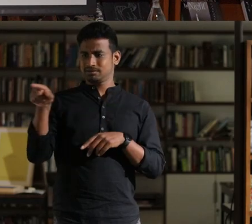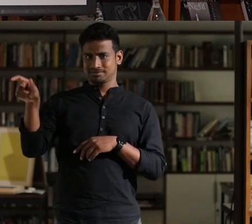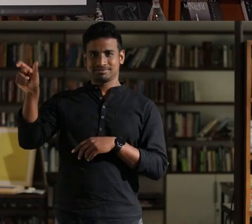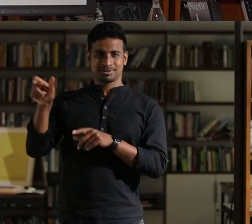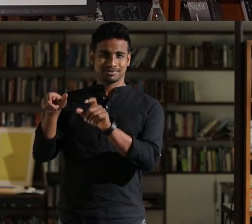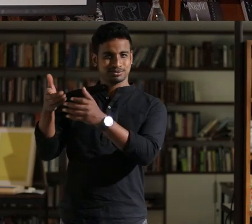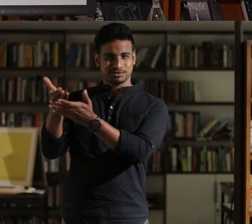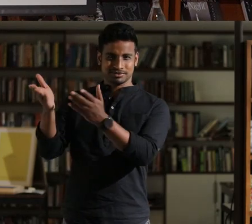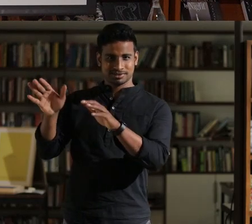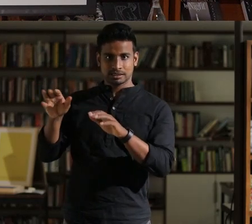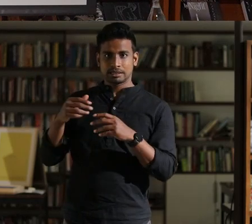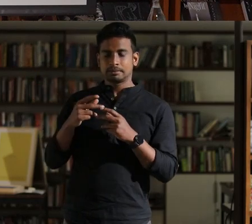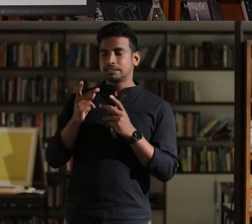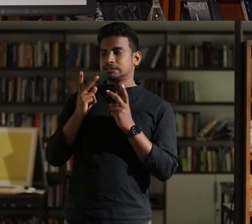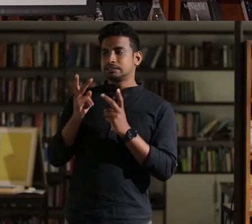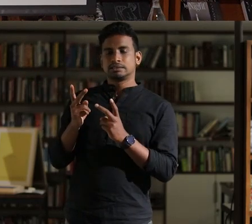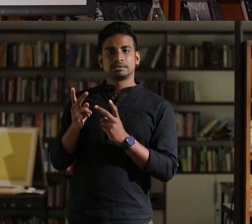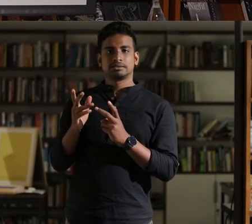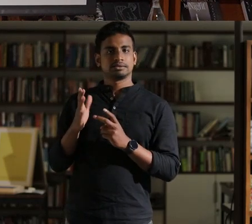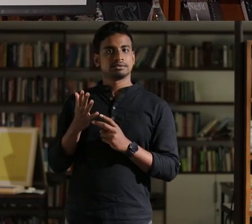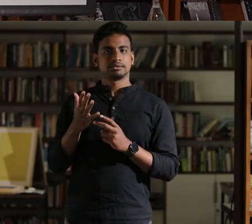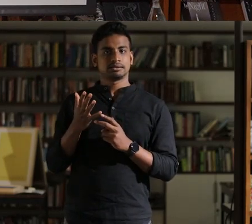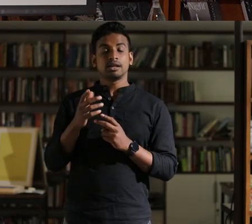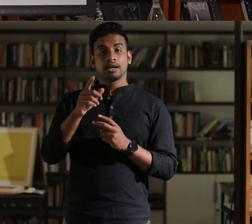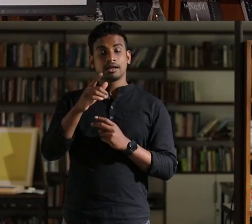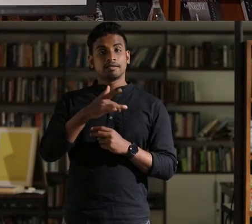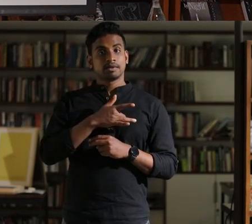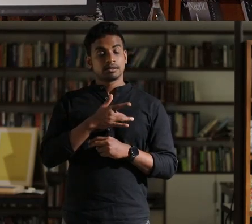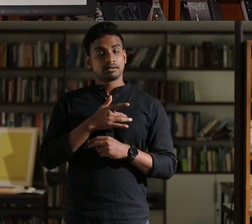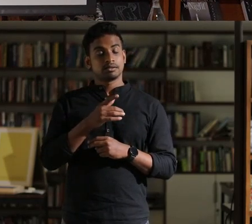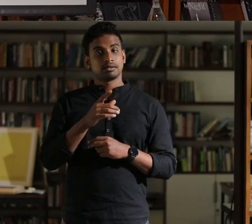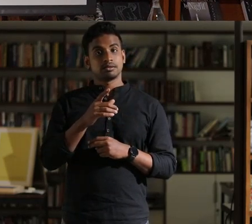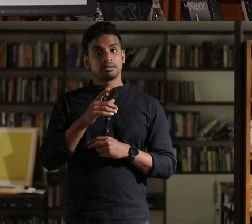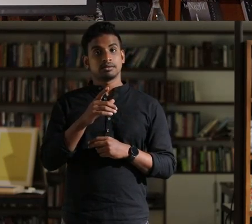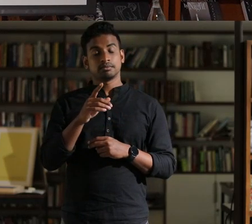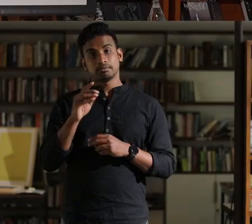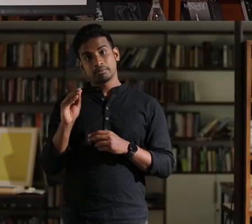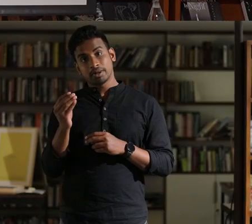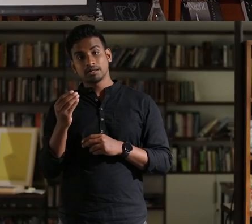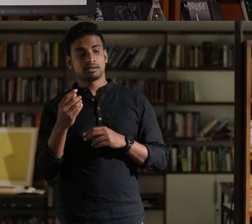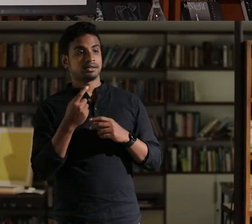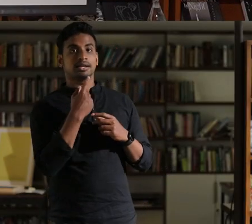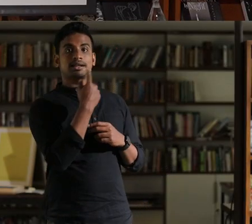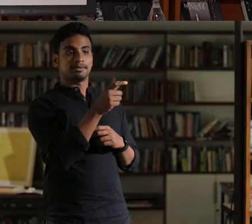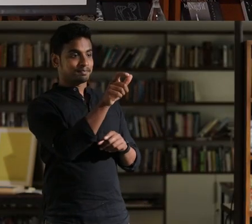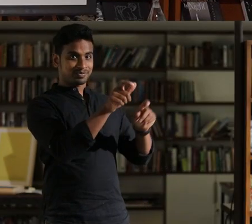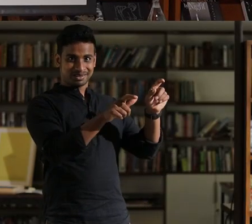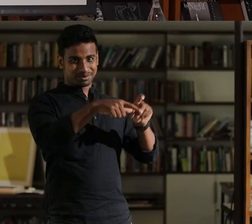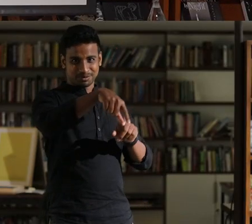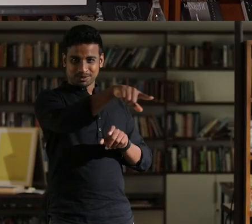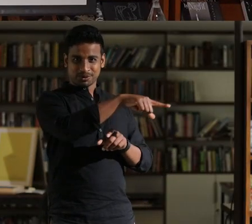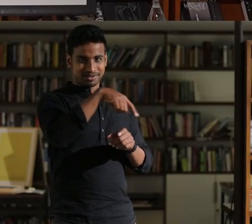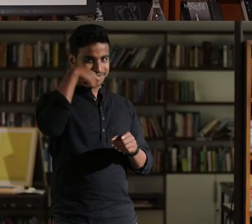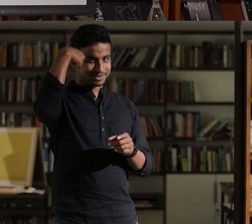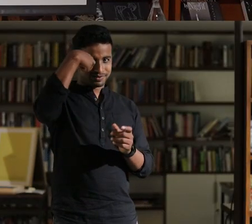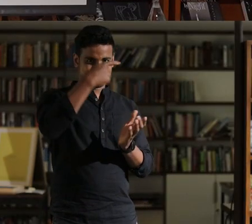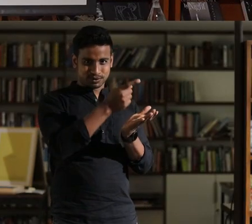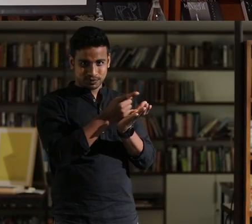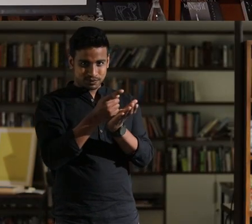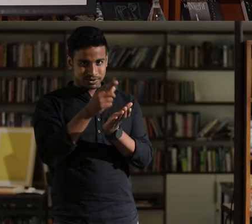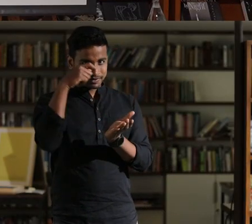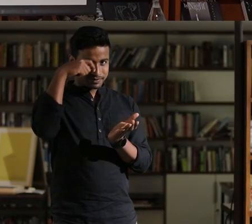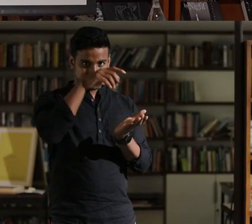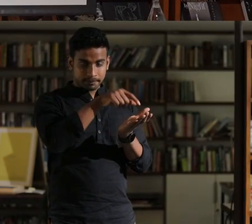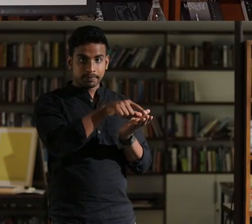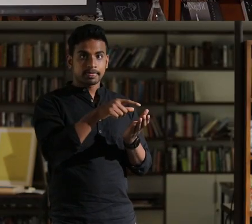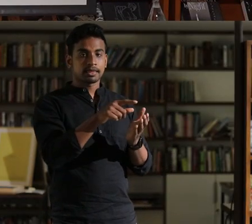to kind of overcome that is to tell the people that the information you're sharing with us will be